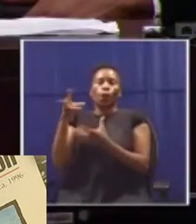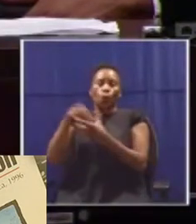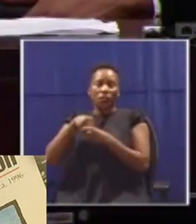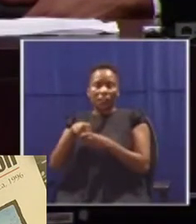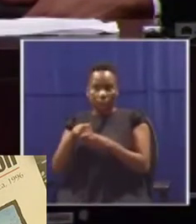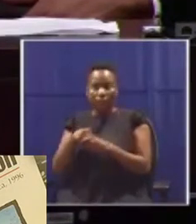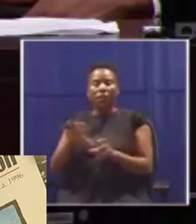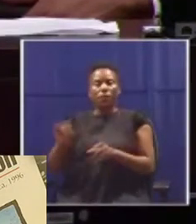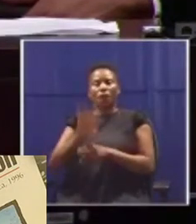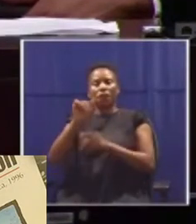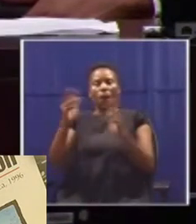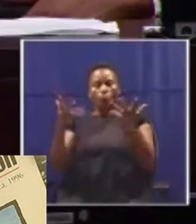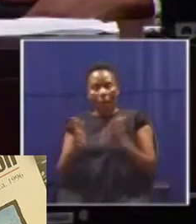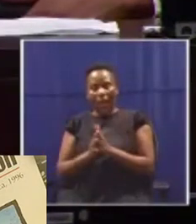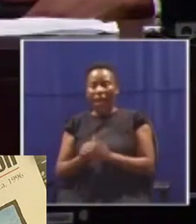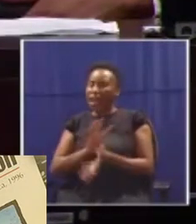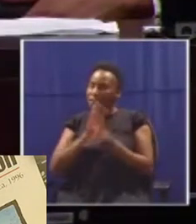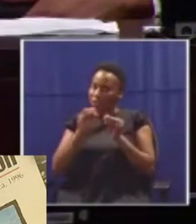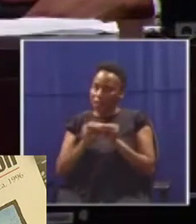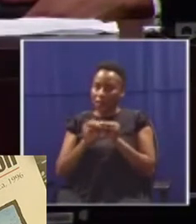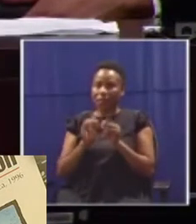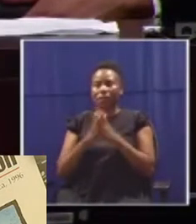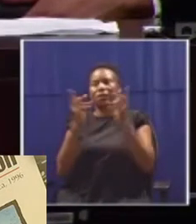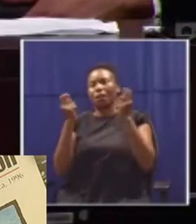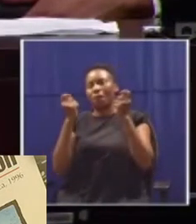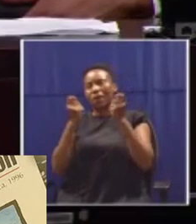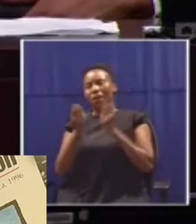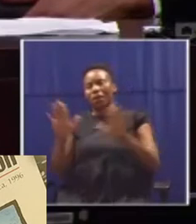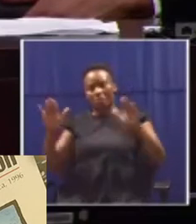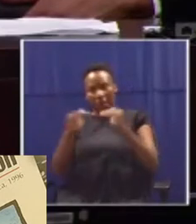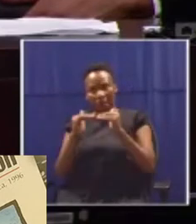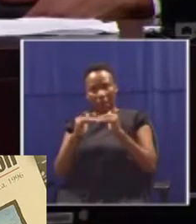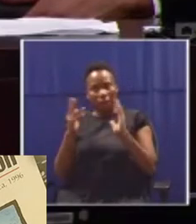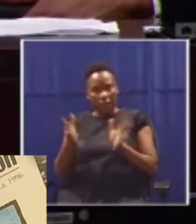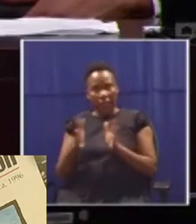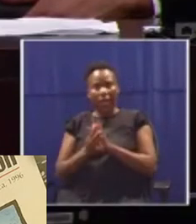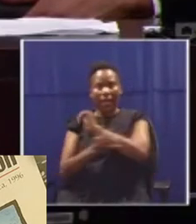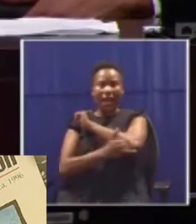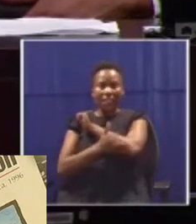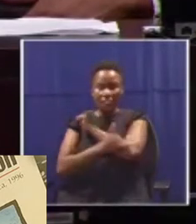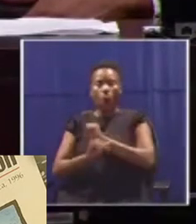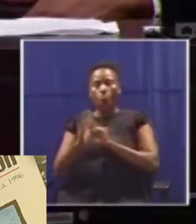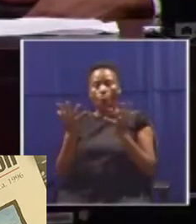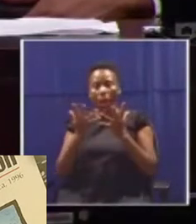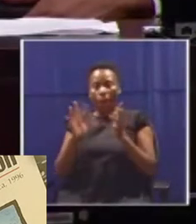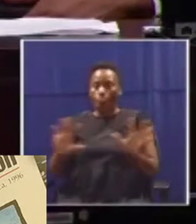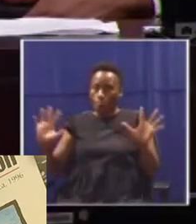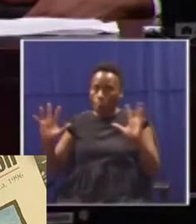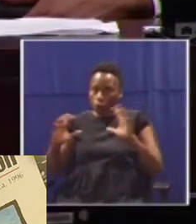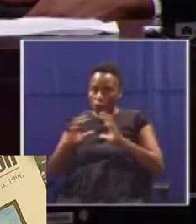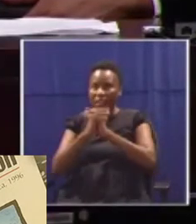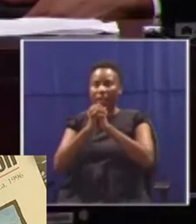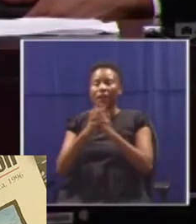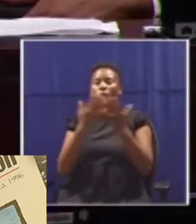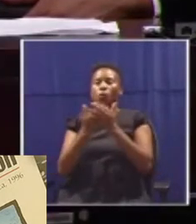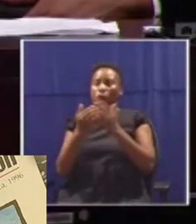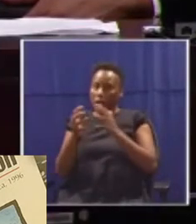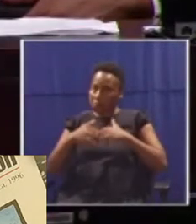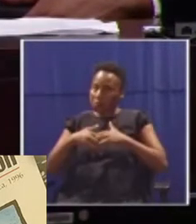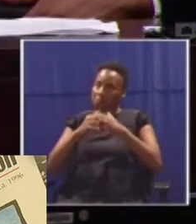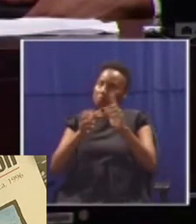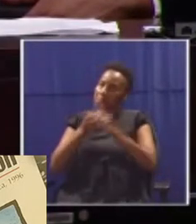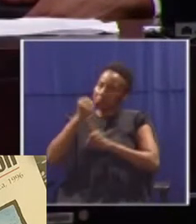and diversity is valued and celebrated, a country where together we can forge women's